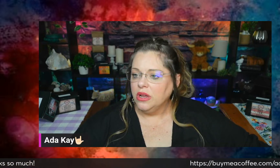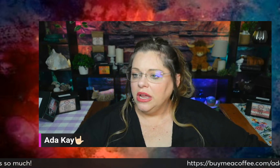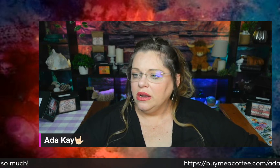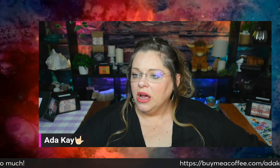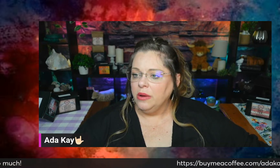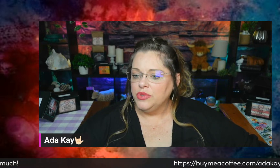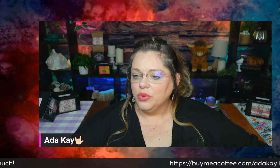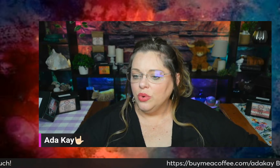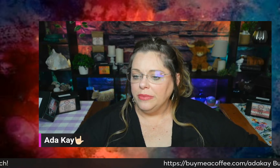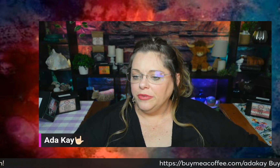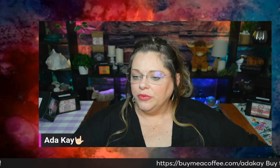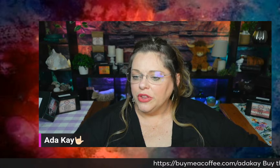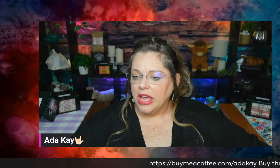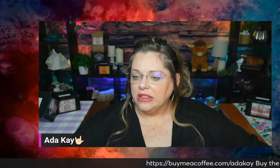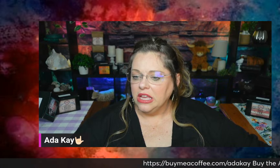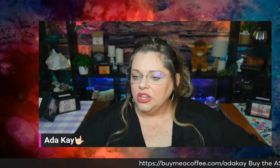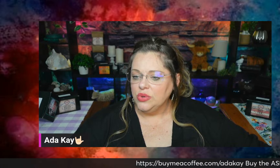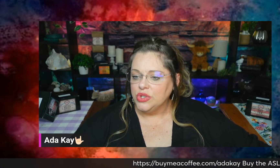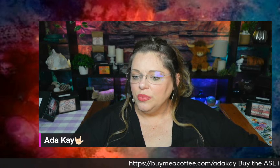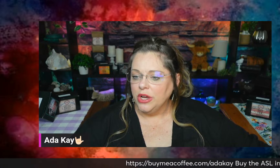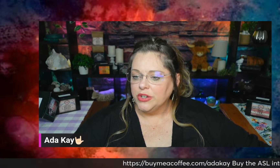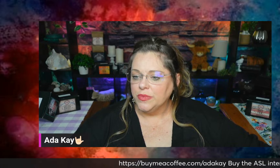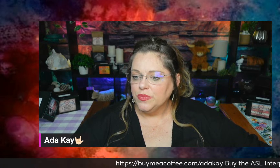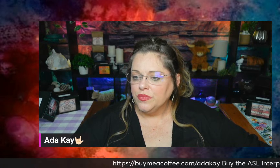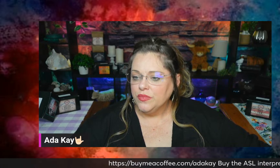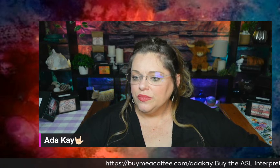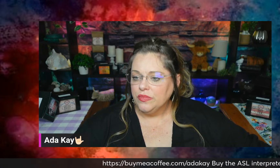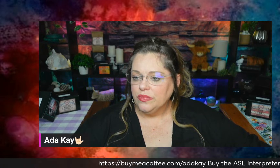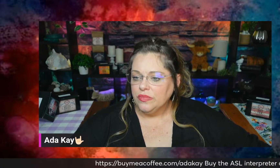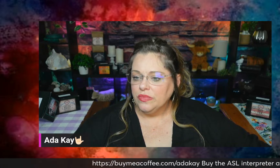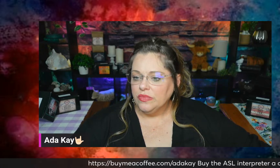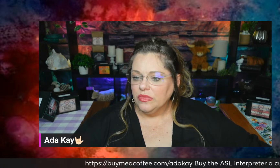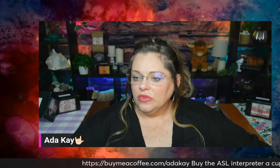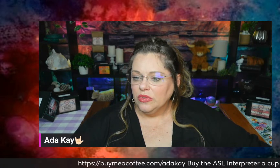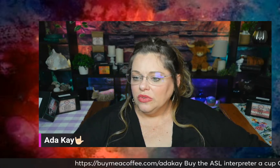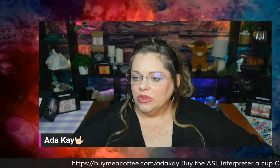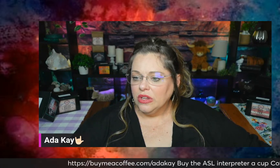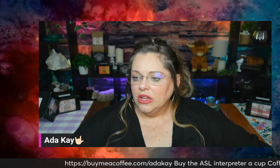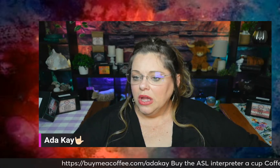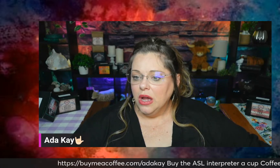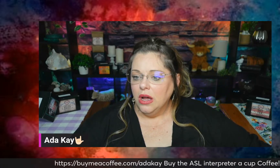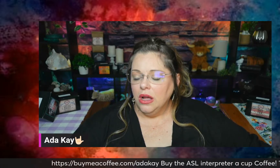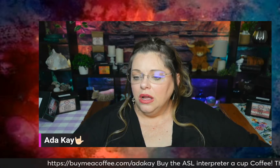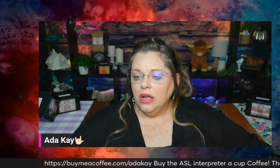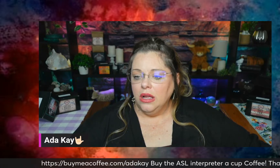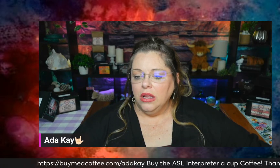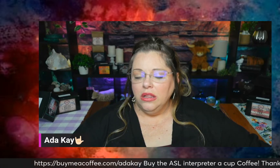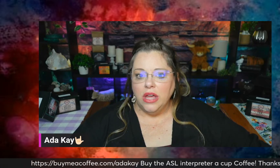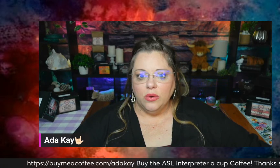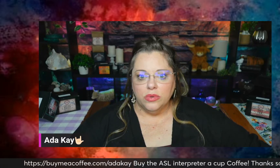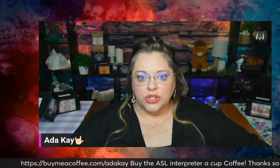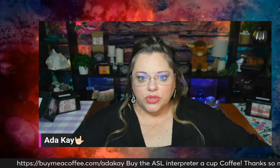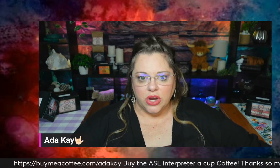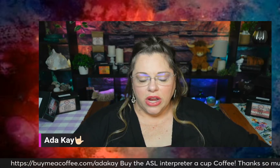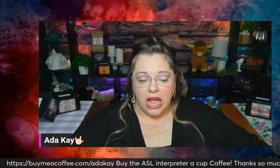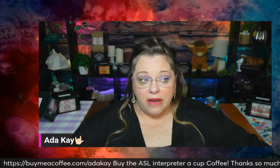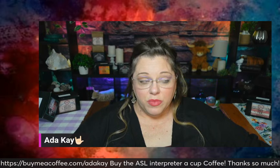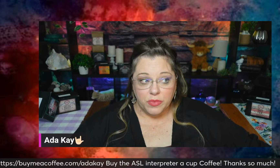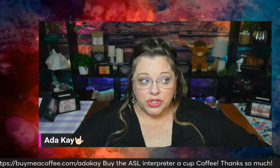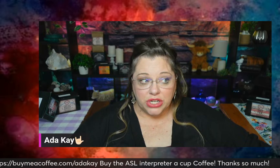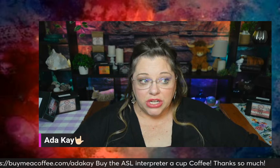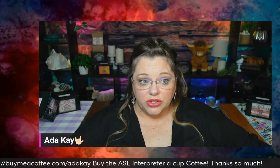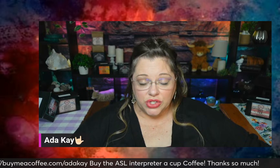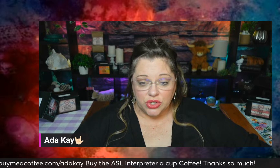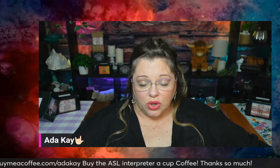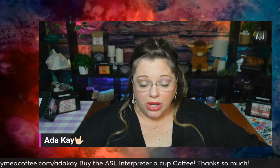memberships, and I'm so grateful for that. Thank you so much. That was so scary. I